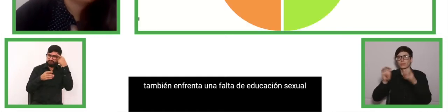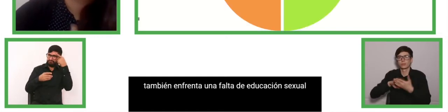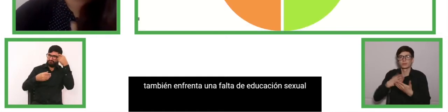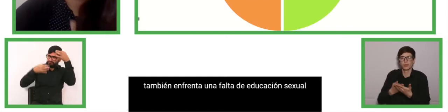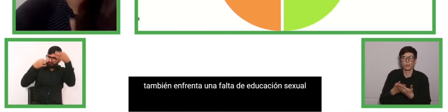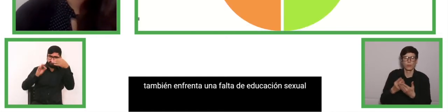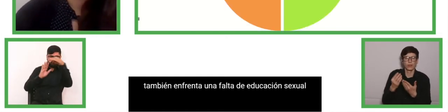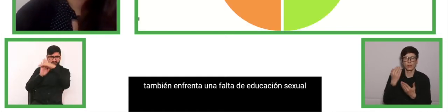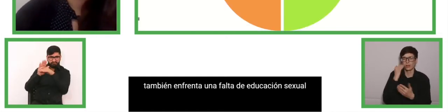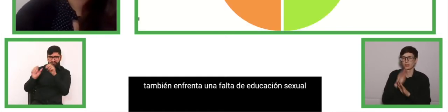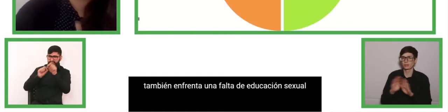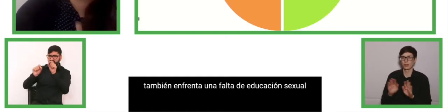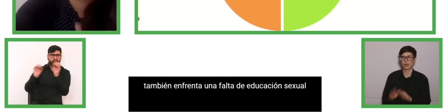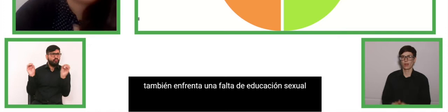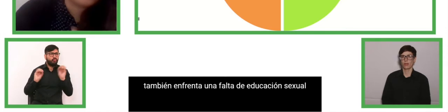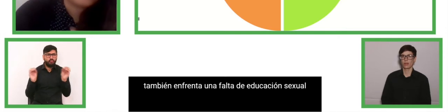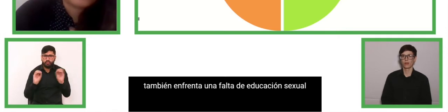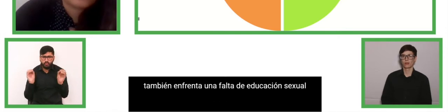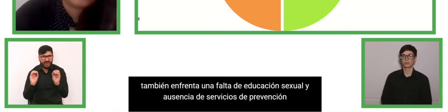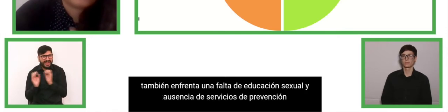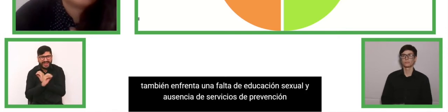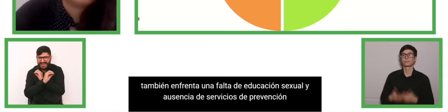we have joined forces with four